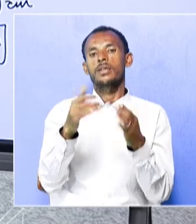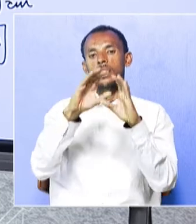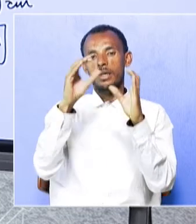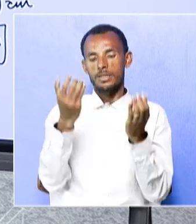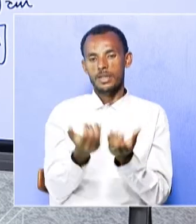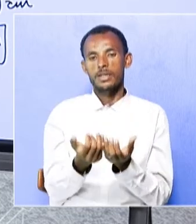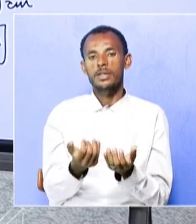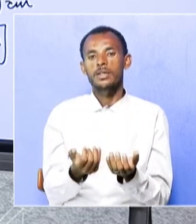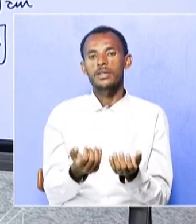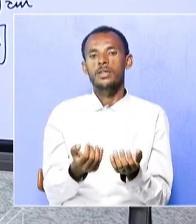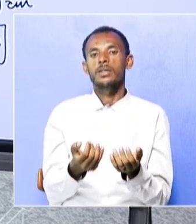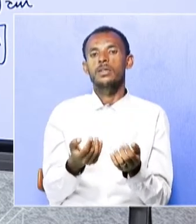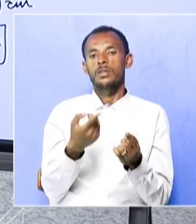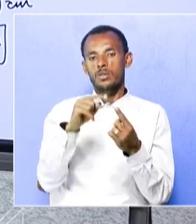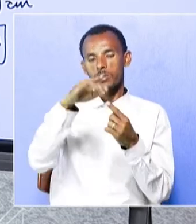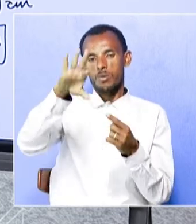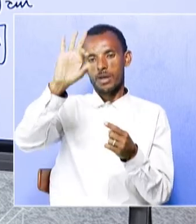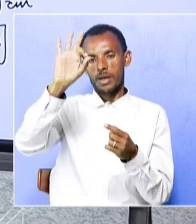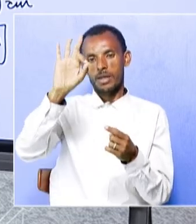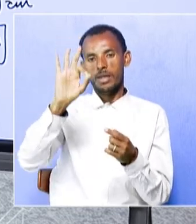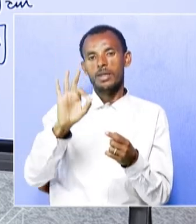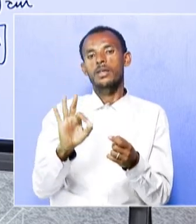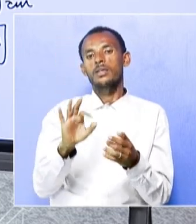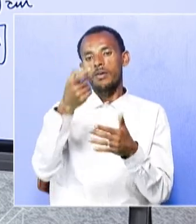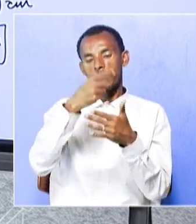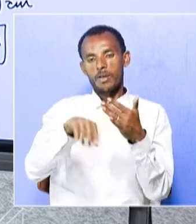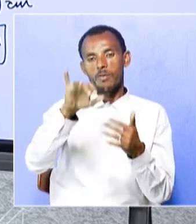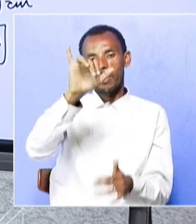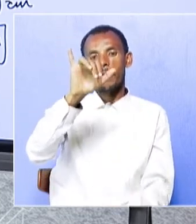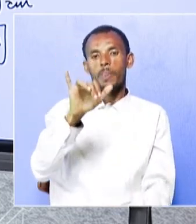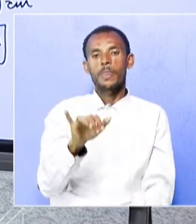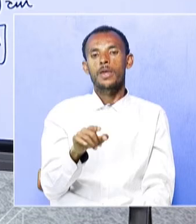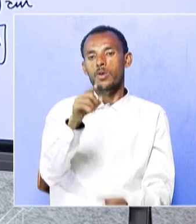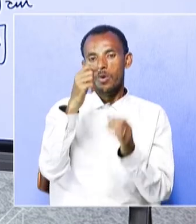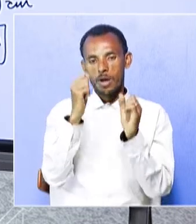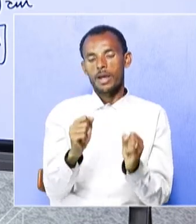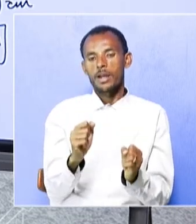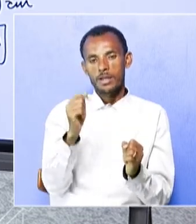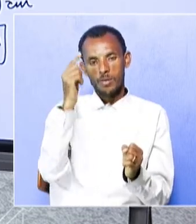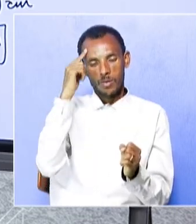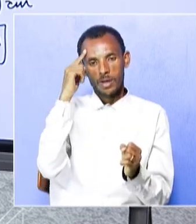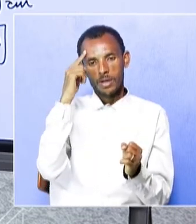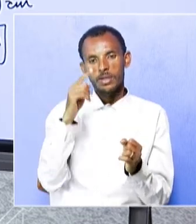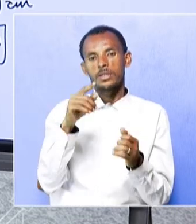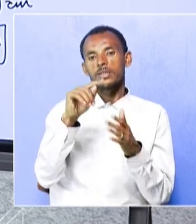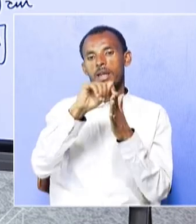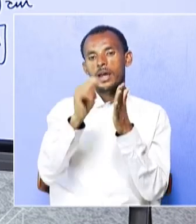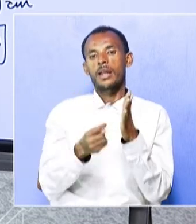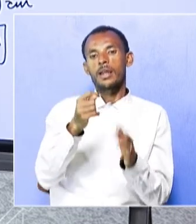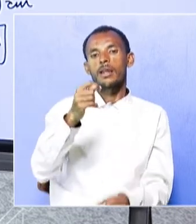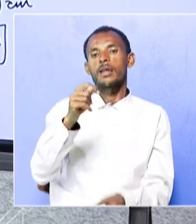But to get or to obtain the value of y, you can consider only triangle